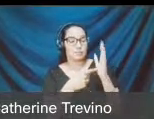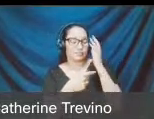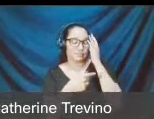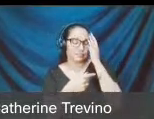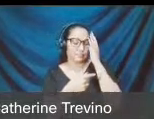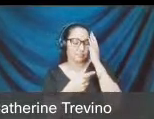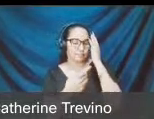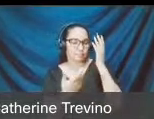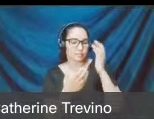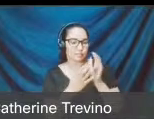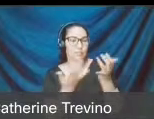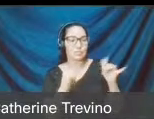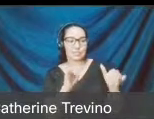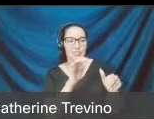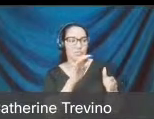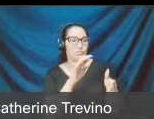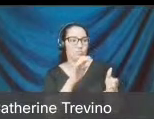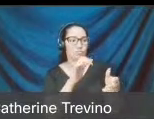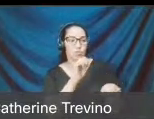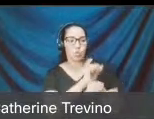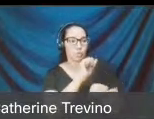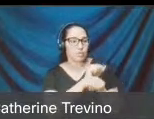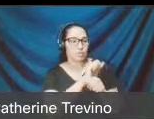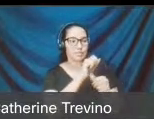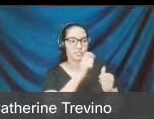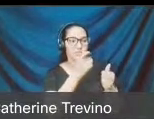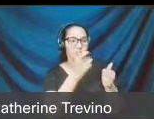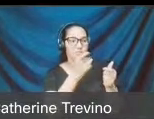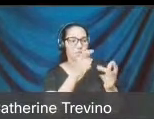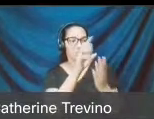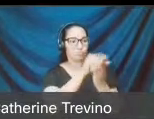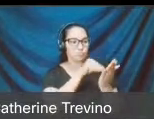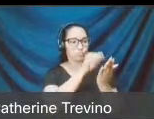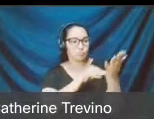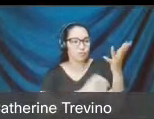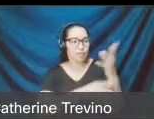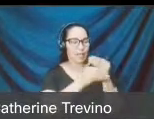it was a still working document at that time.